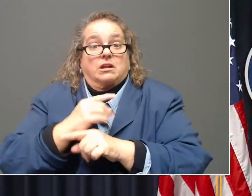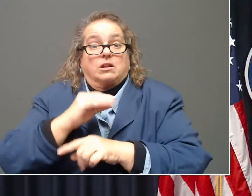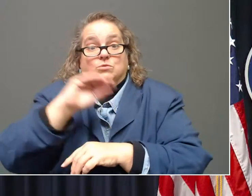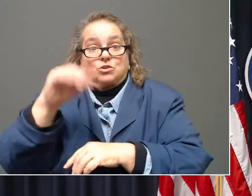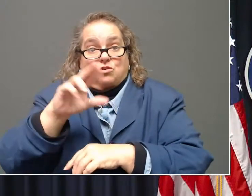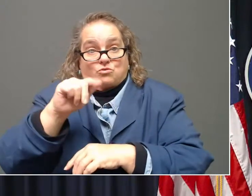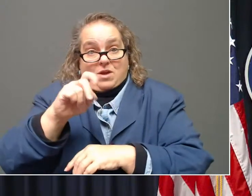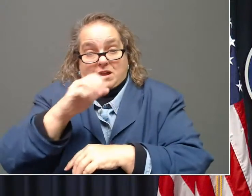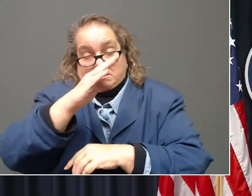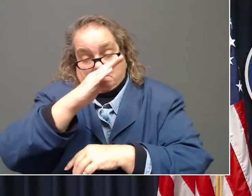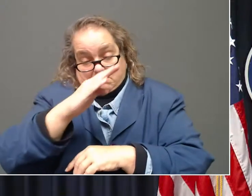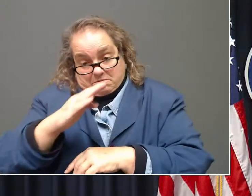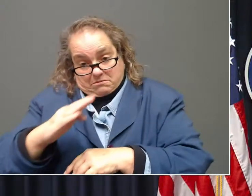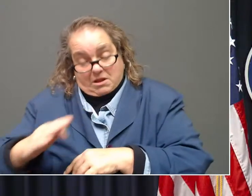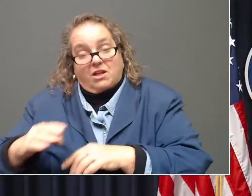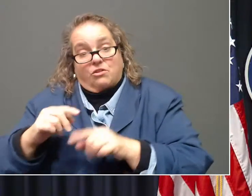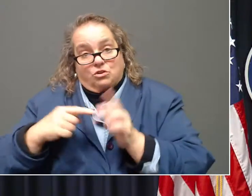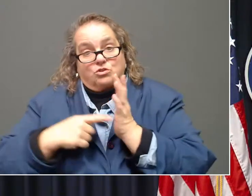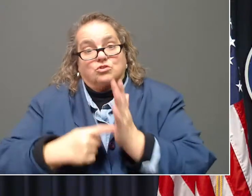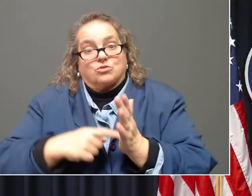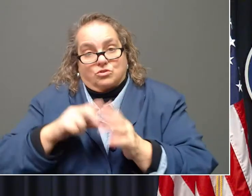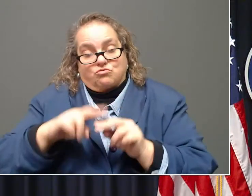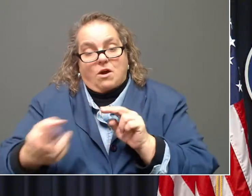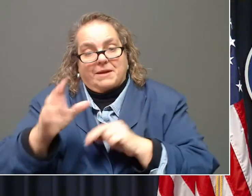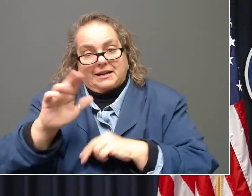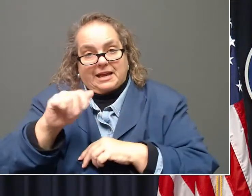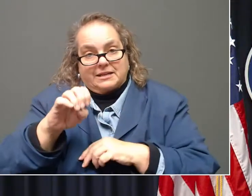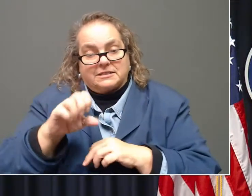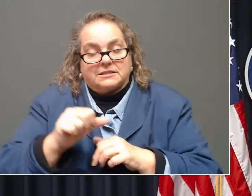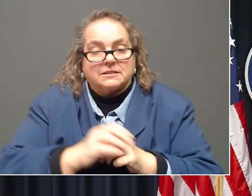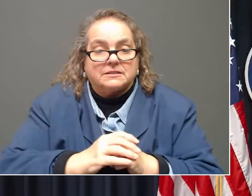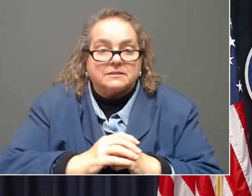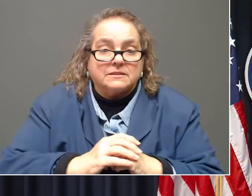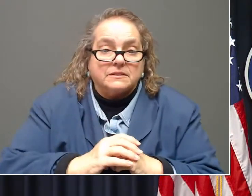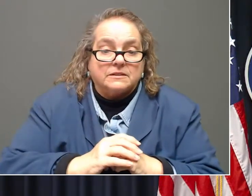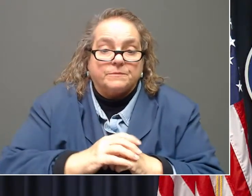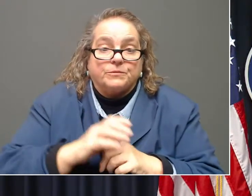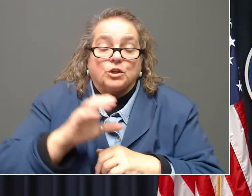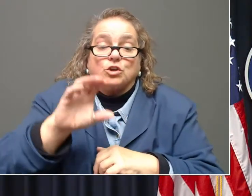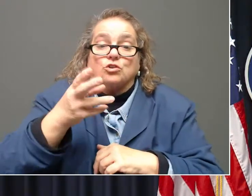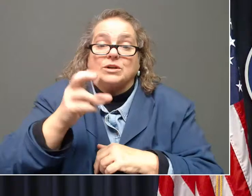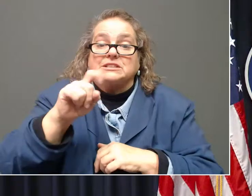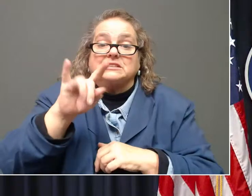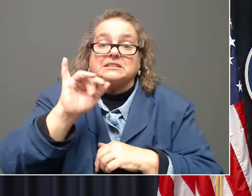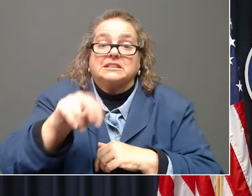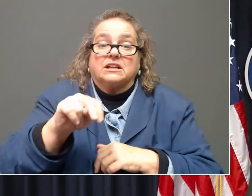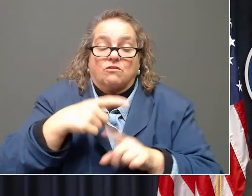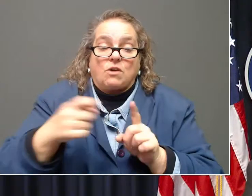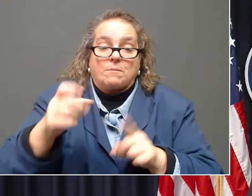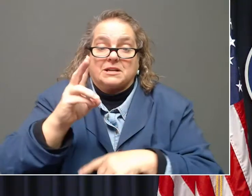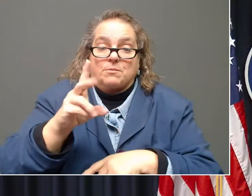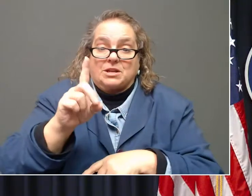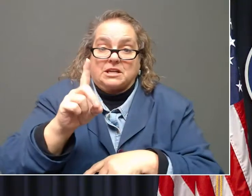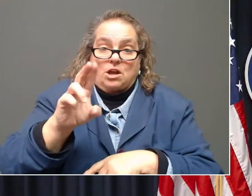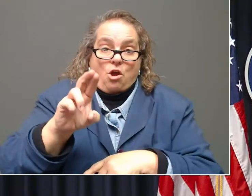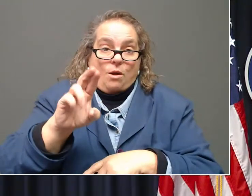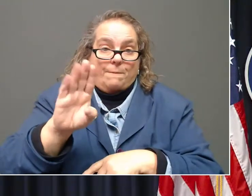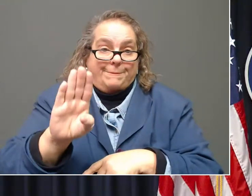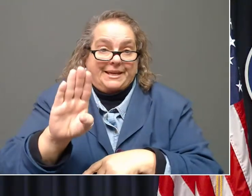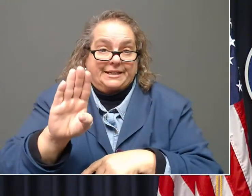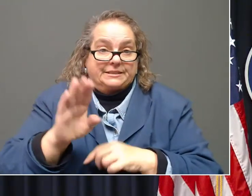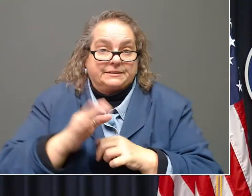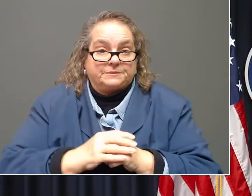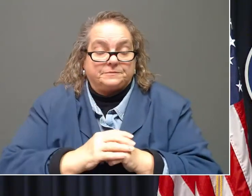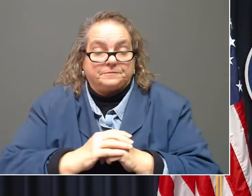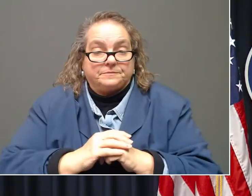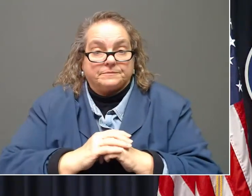is real, and at least the trend is right that we're seeing of decreasing cases. The